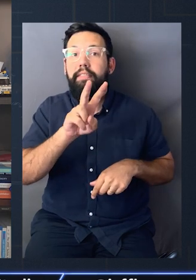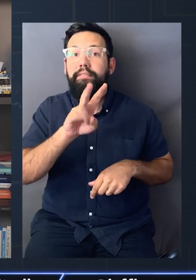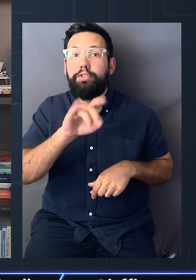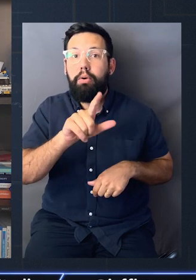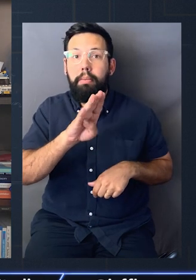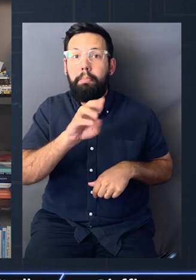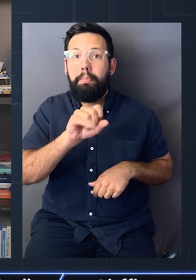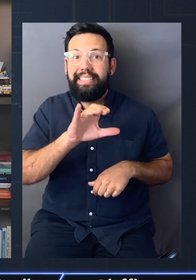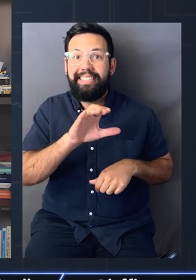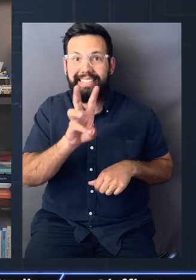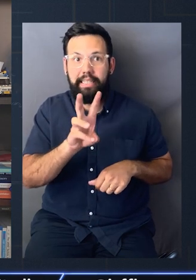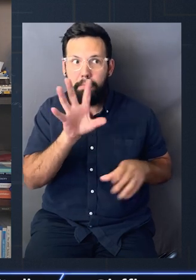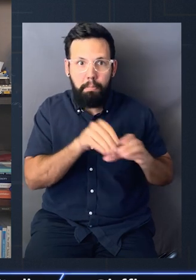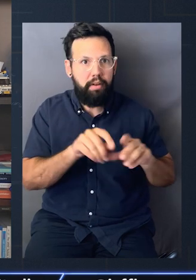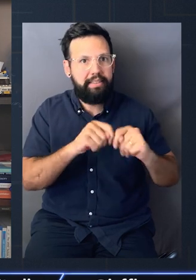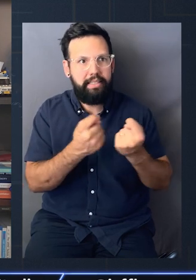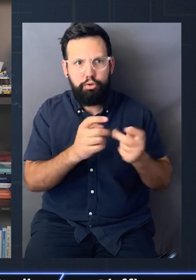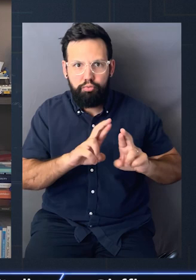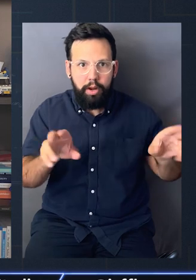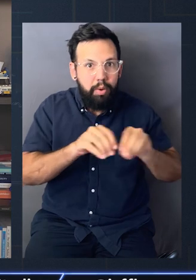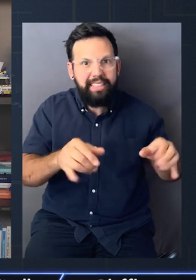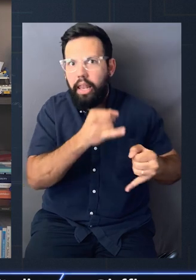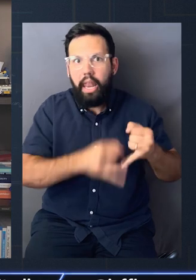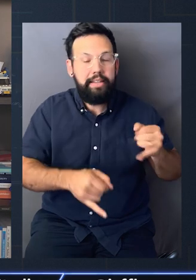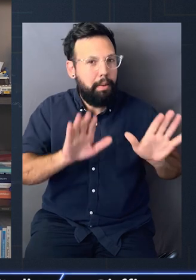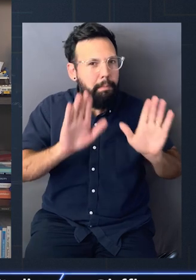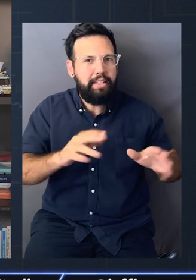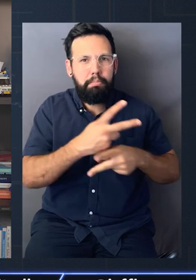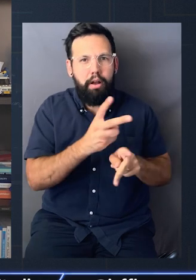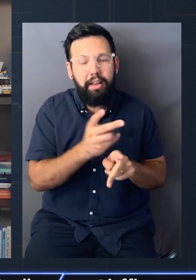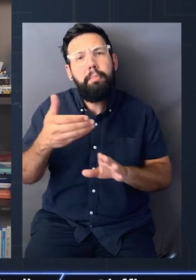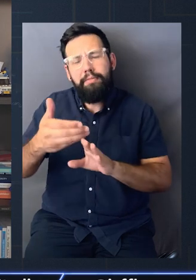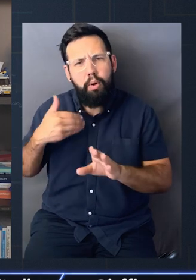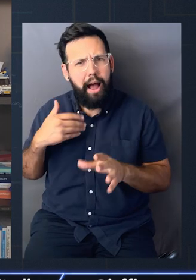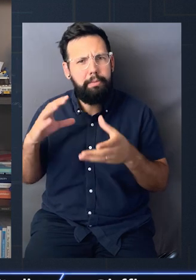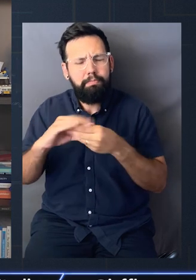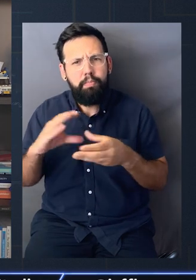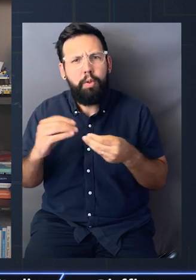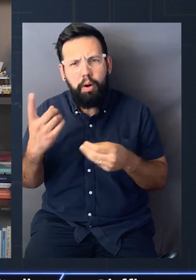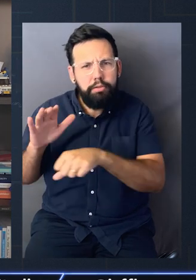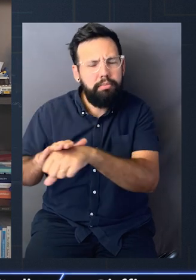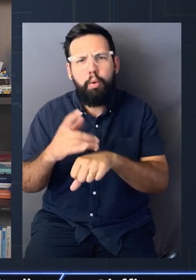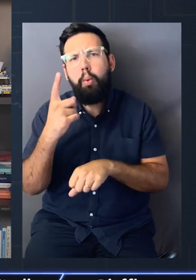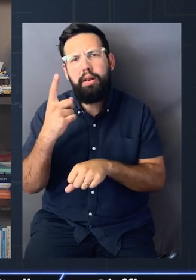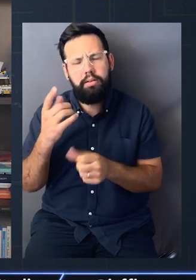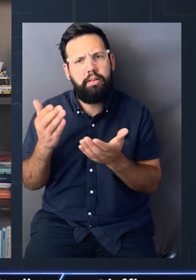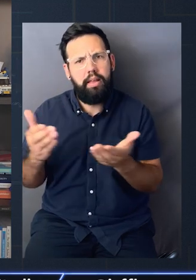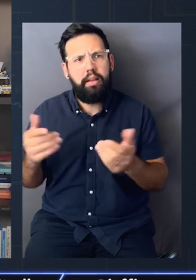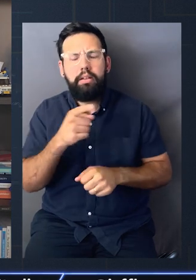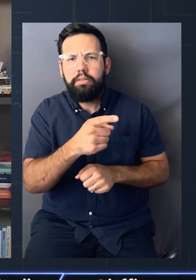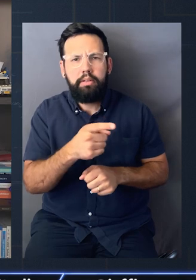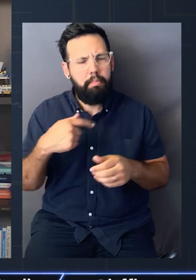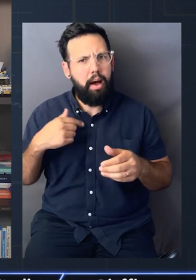last release of this amazing product. Now, before I go any further, I do want to say one really important thing. This was one